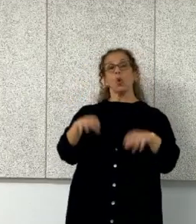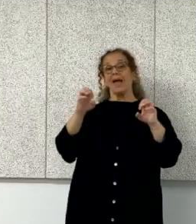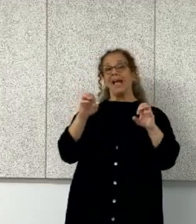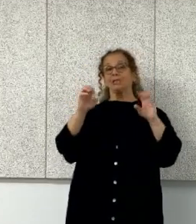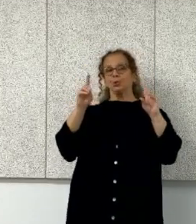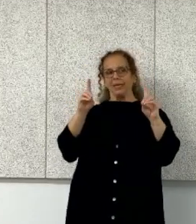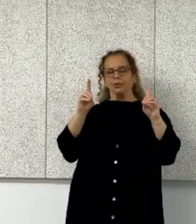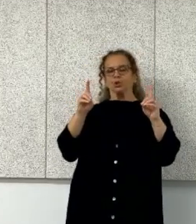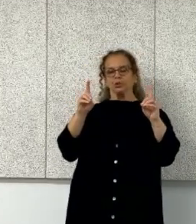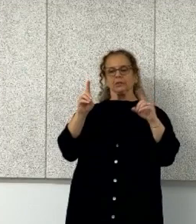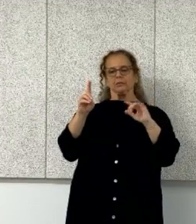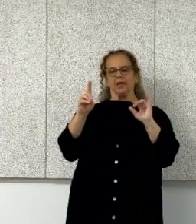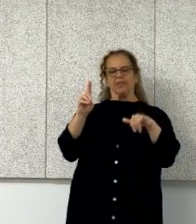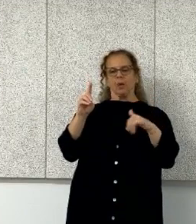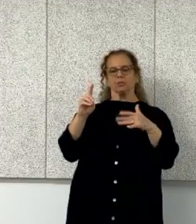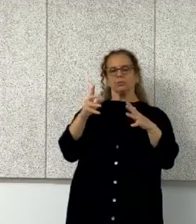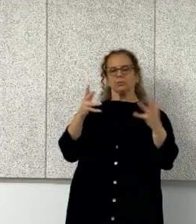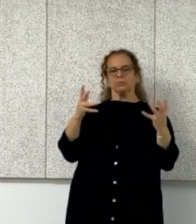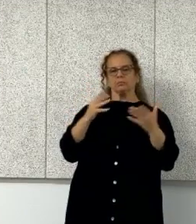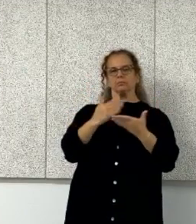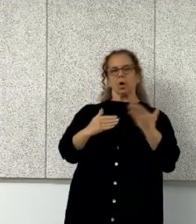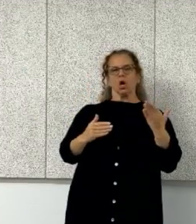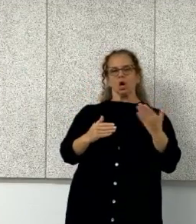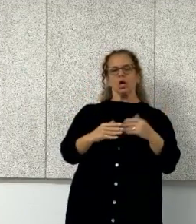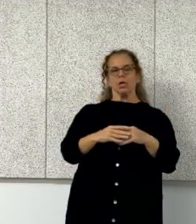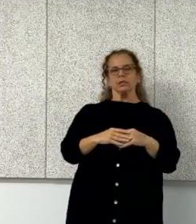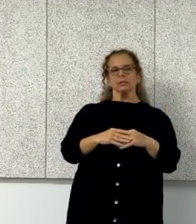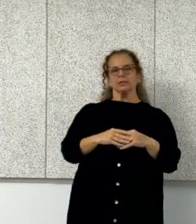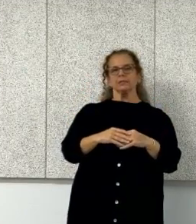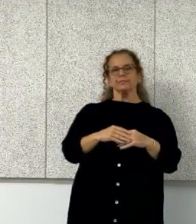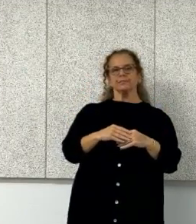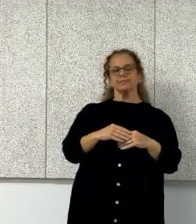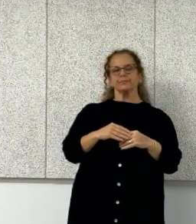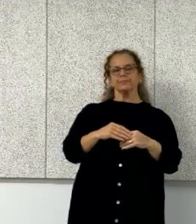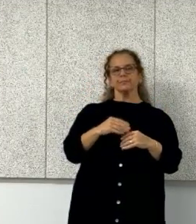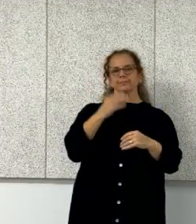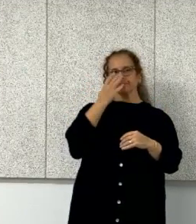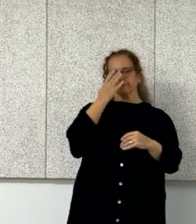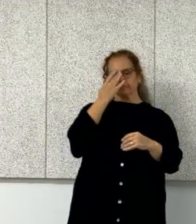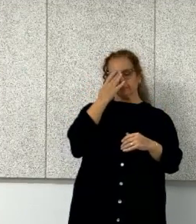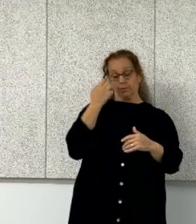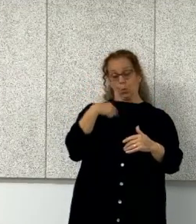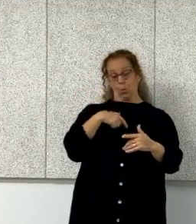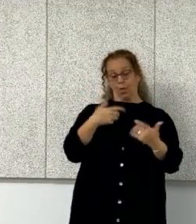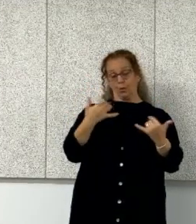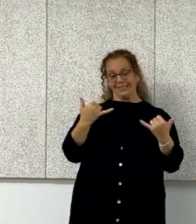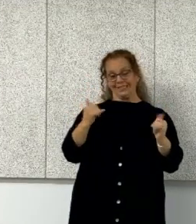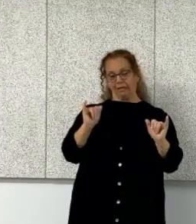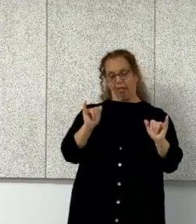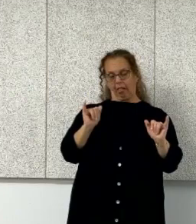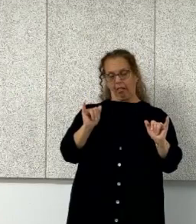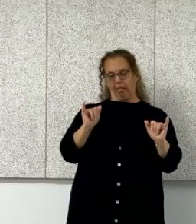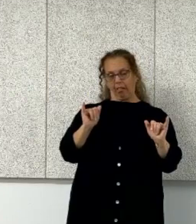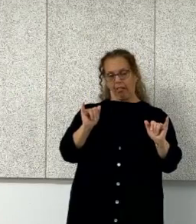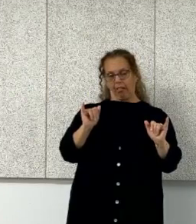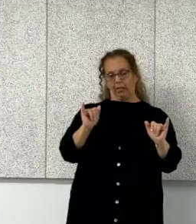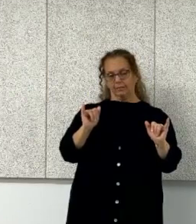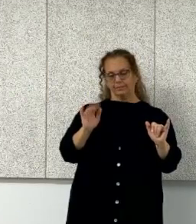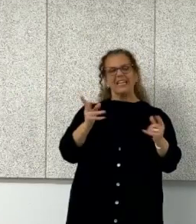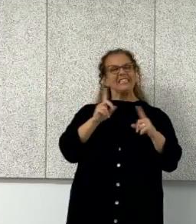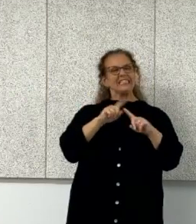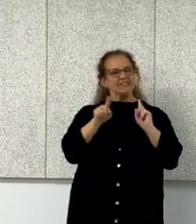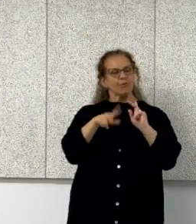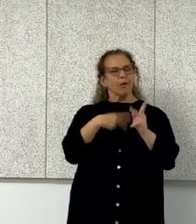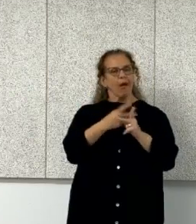big part of that. You know, there's a lot of messaging that we had to kind of do. We did like a different kind of Name Your Price